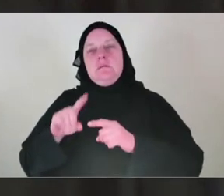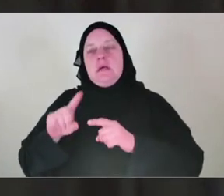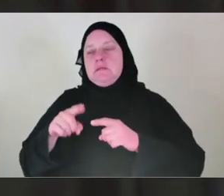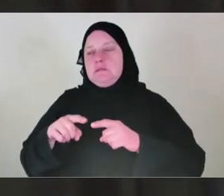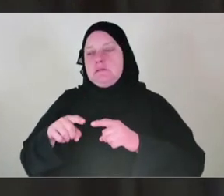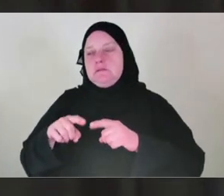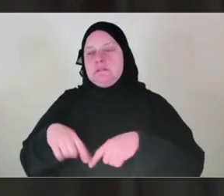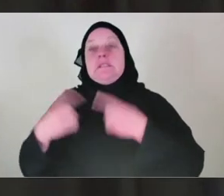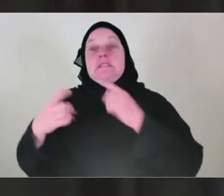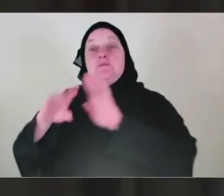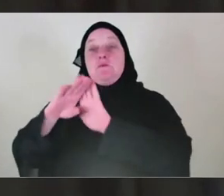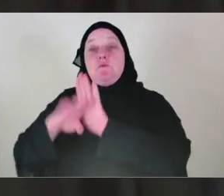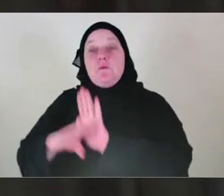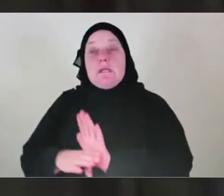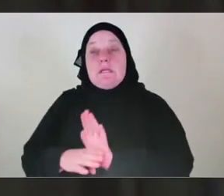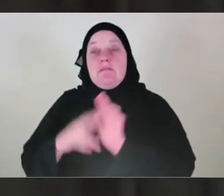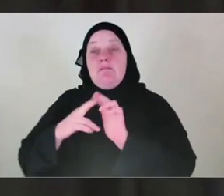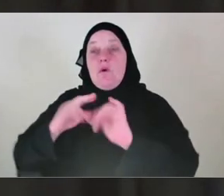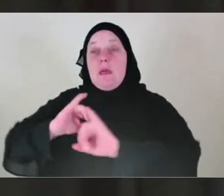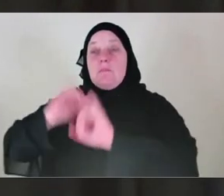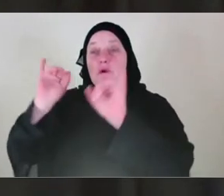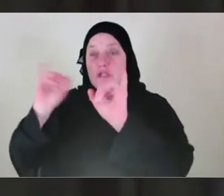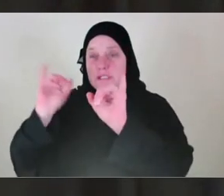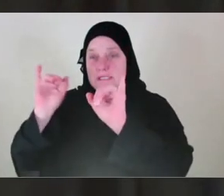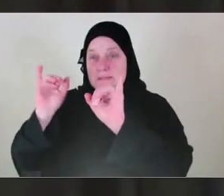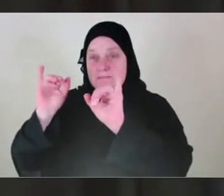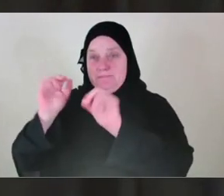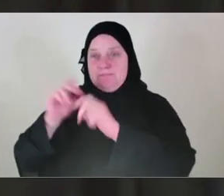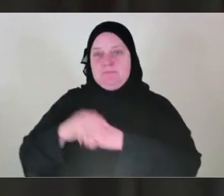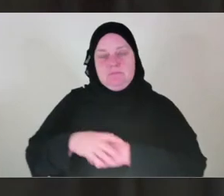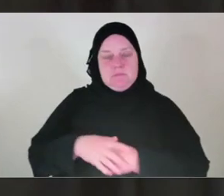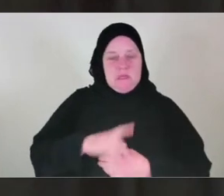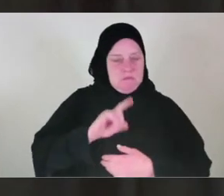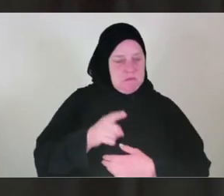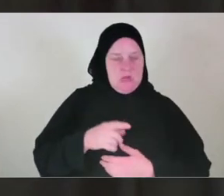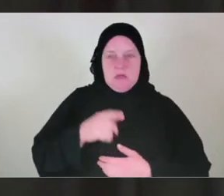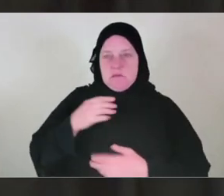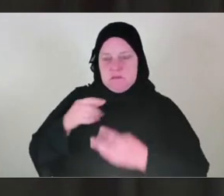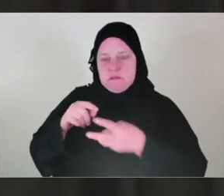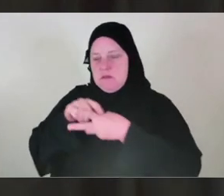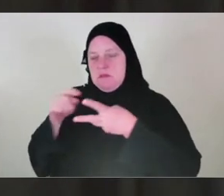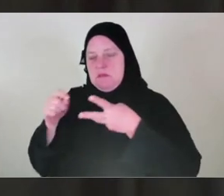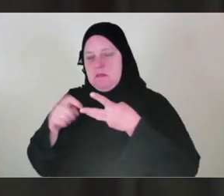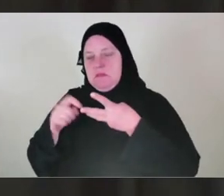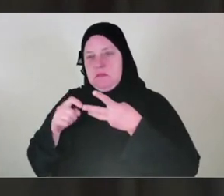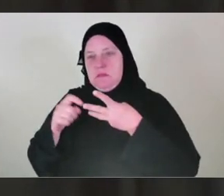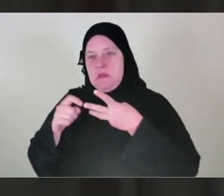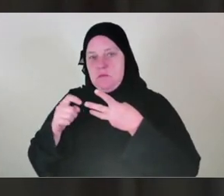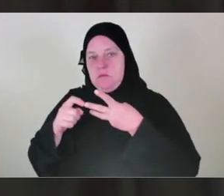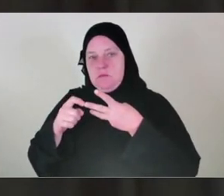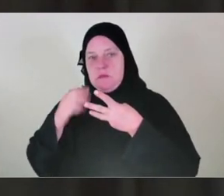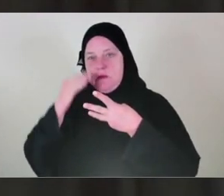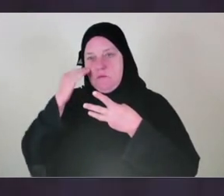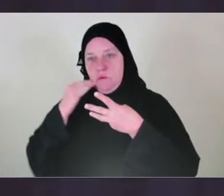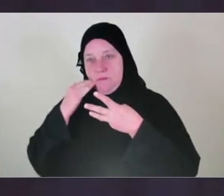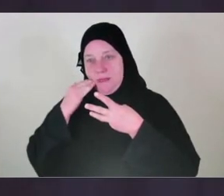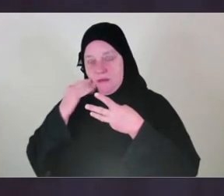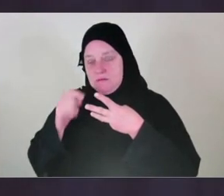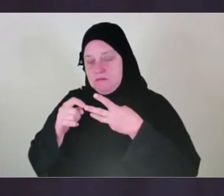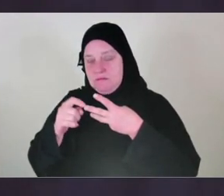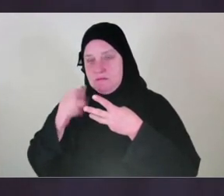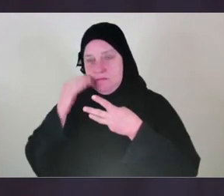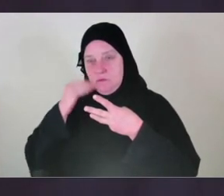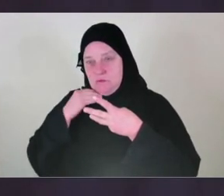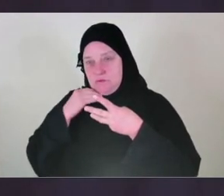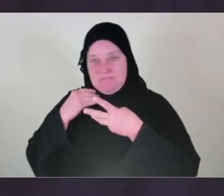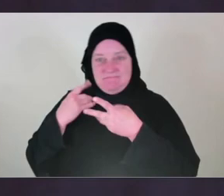she was put into this place. As for the Mu'tasam, he died in his 40s. He died young. He didn't get to rule